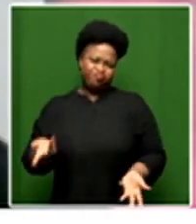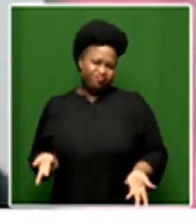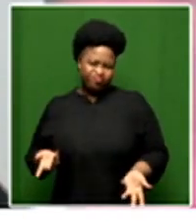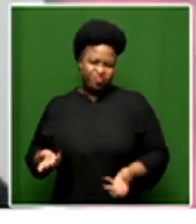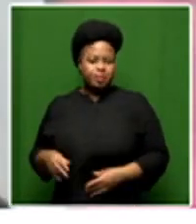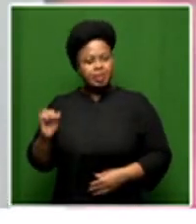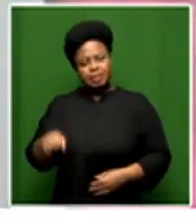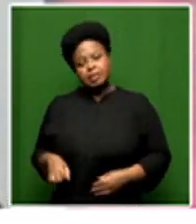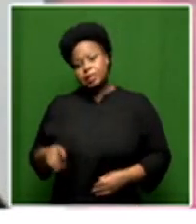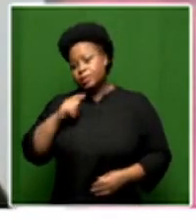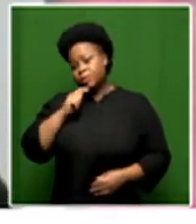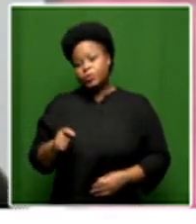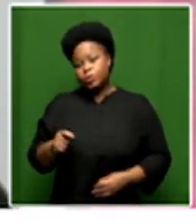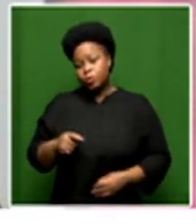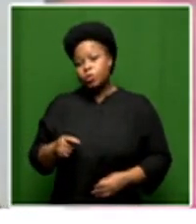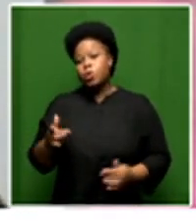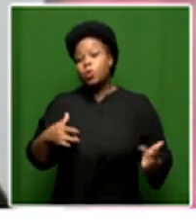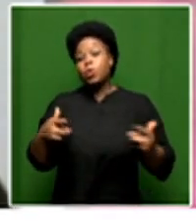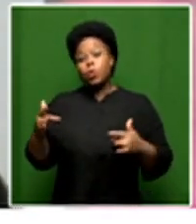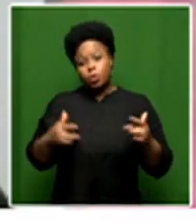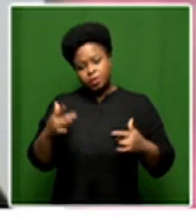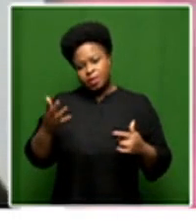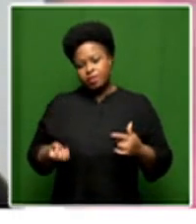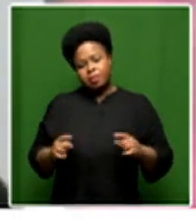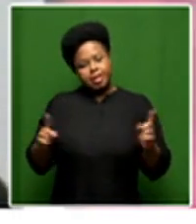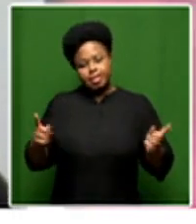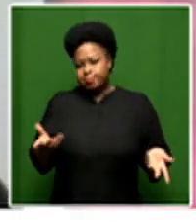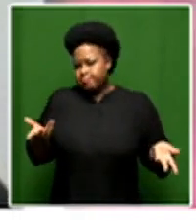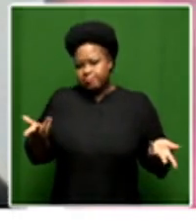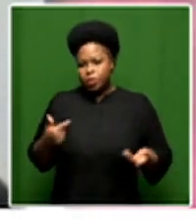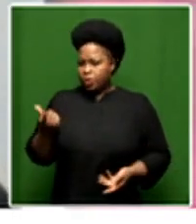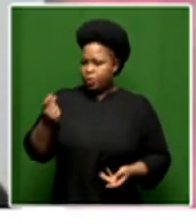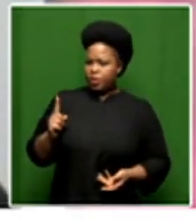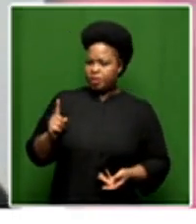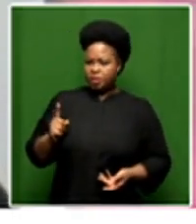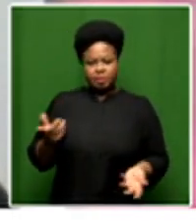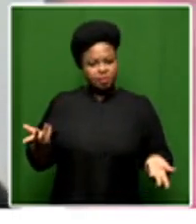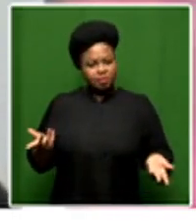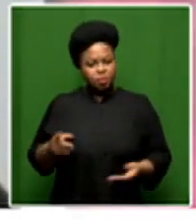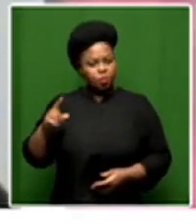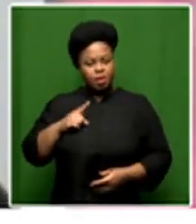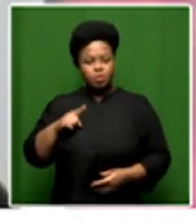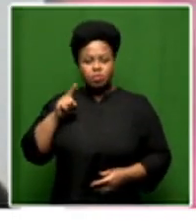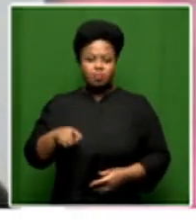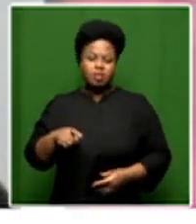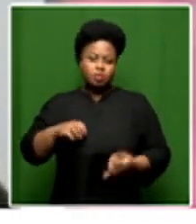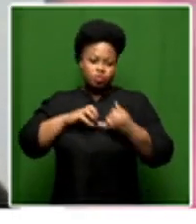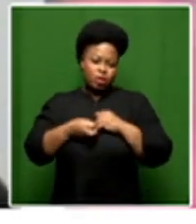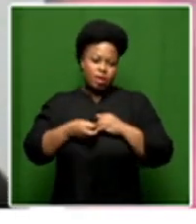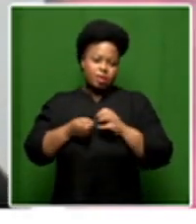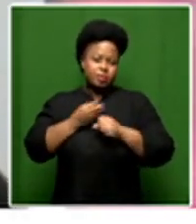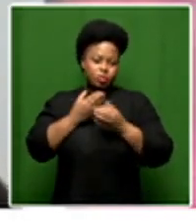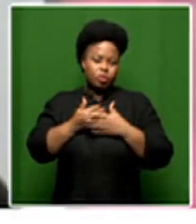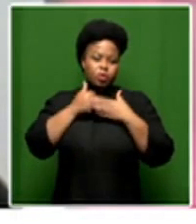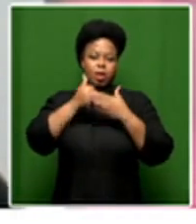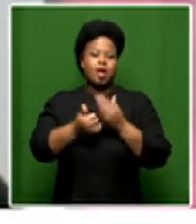So it's a real concern. But what else can we do? Other than to pick up a spear and help